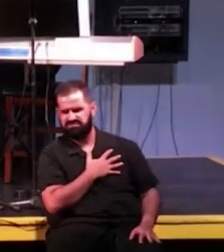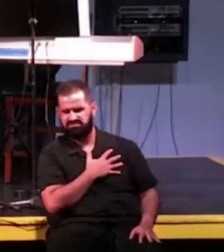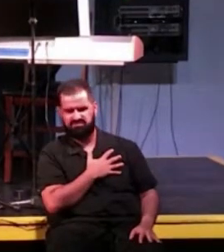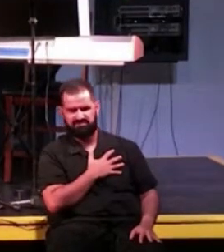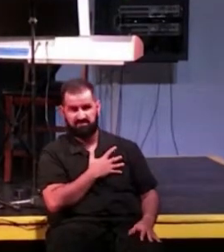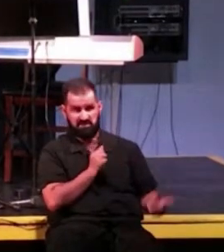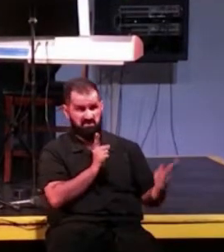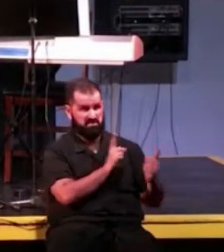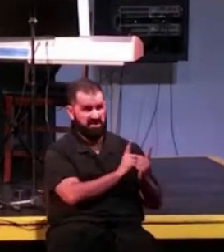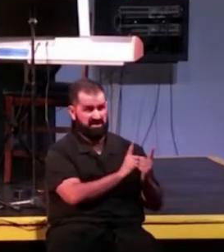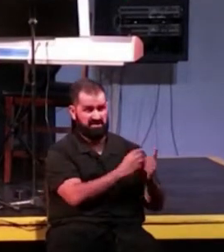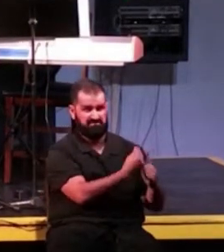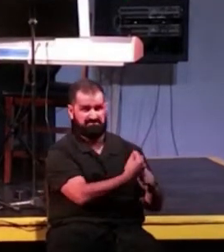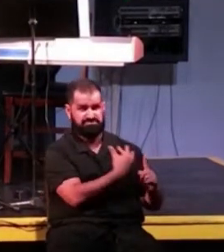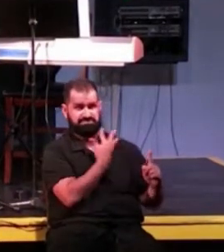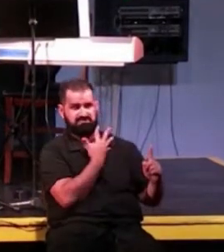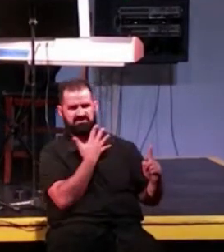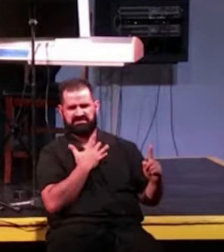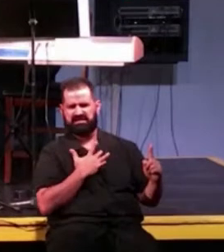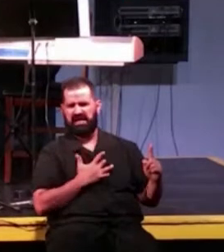life?